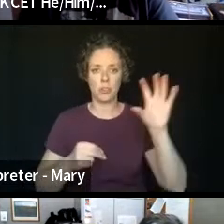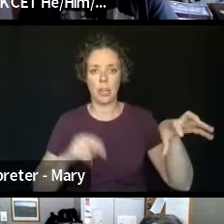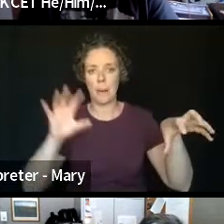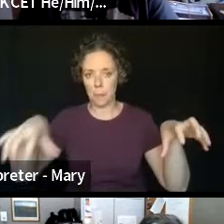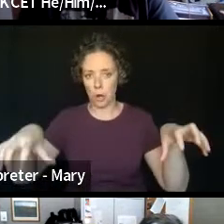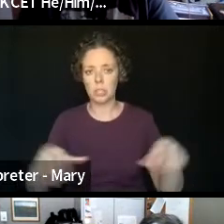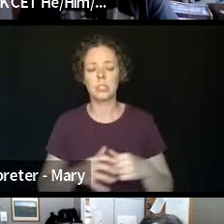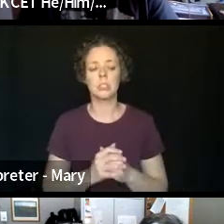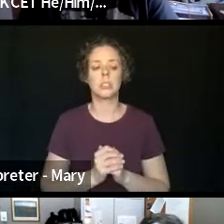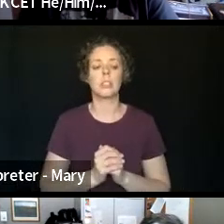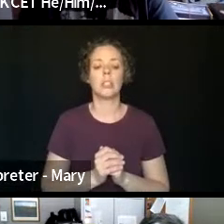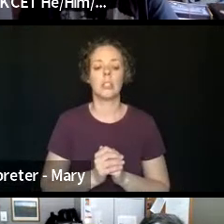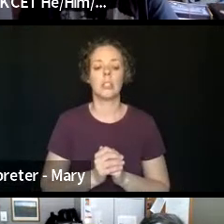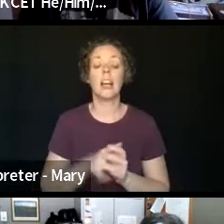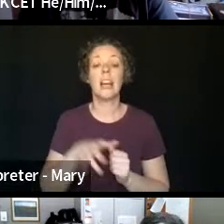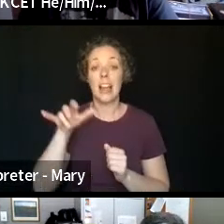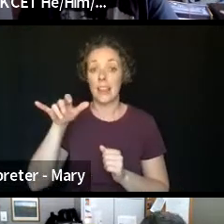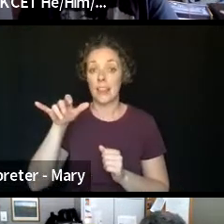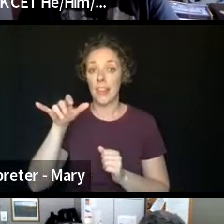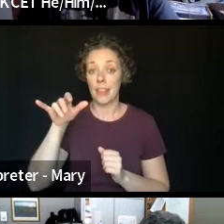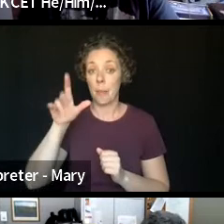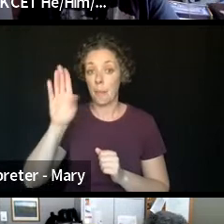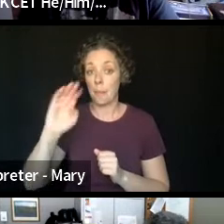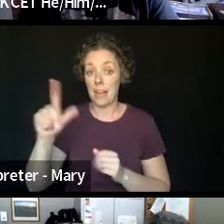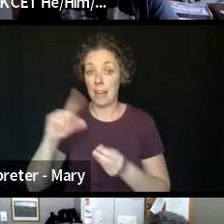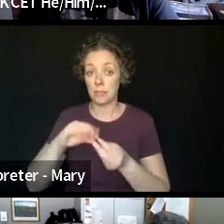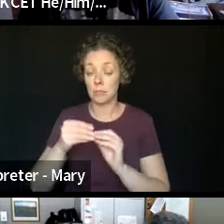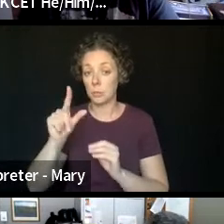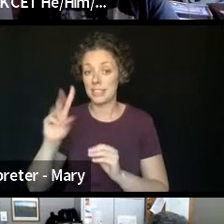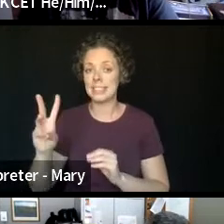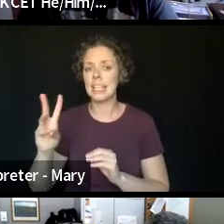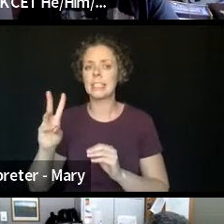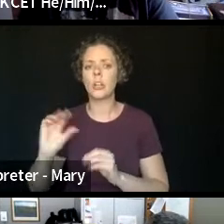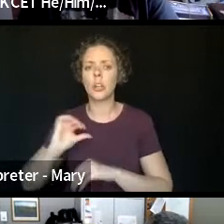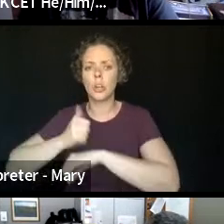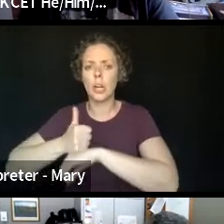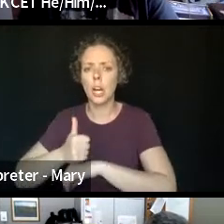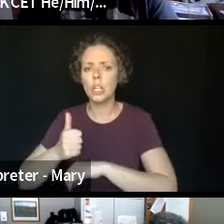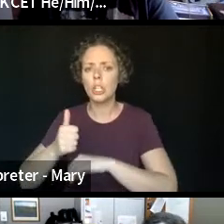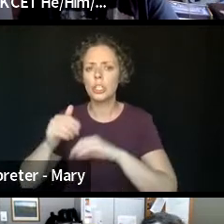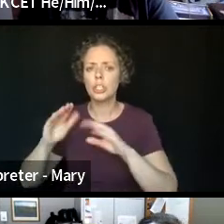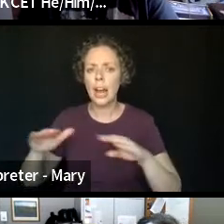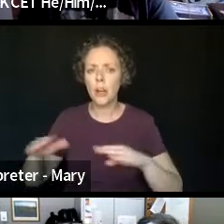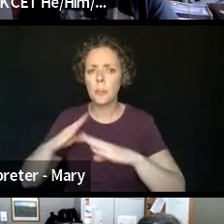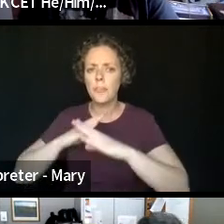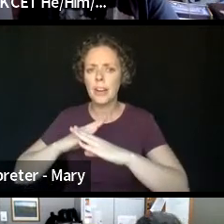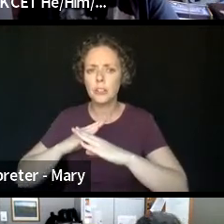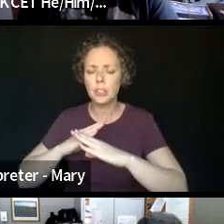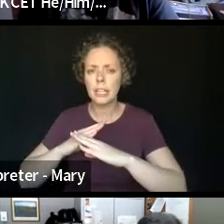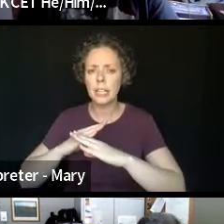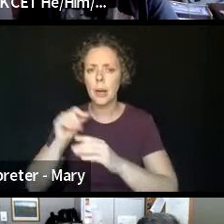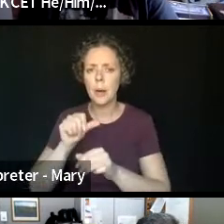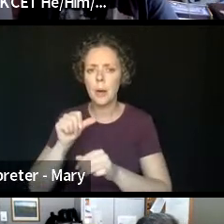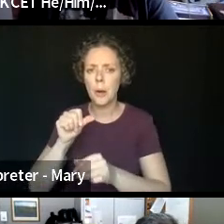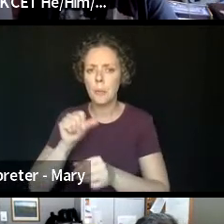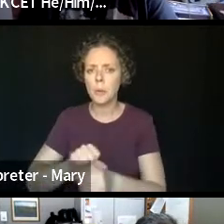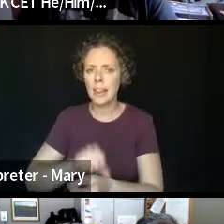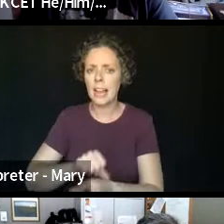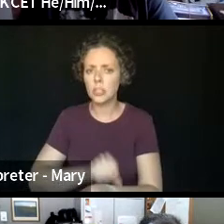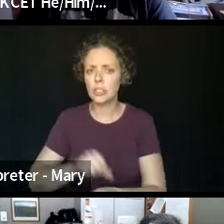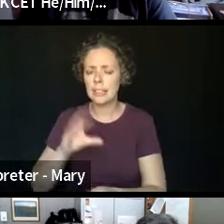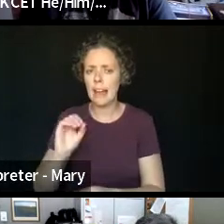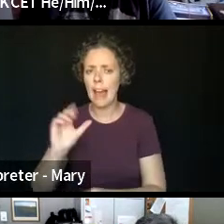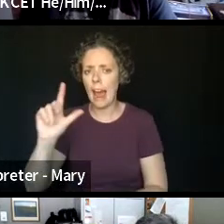Bill 26 creates the Kansas Child Mutilation Prevention Act, which the bill allows